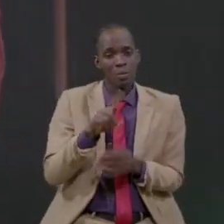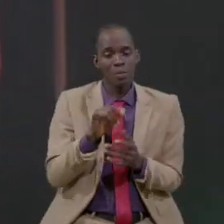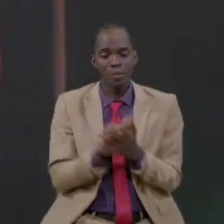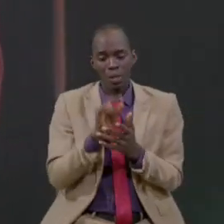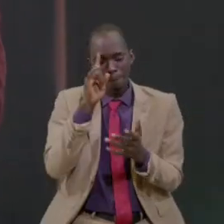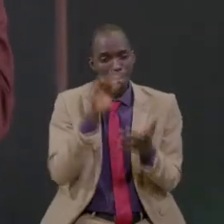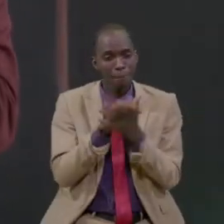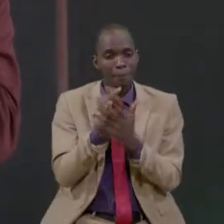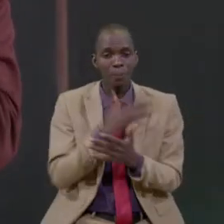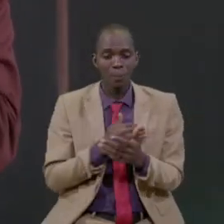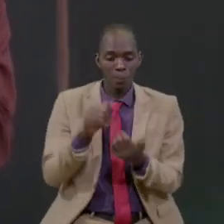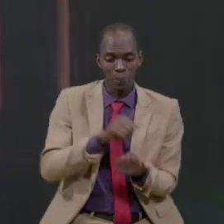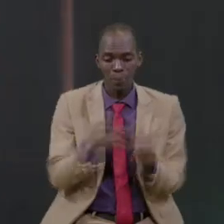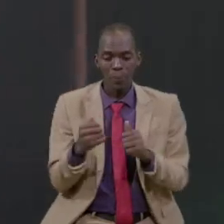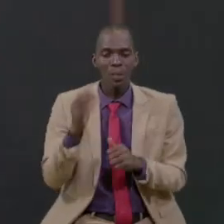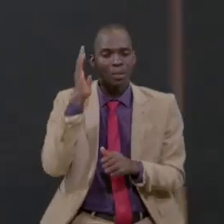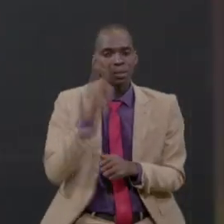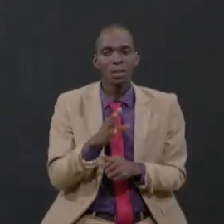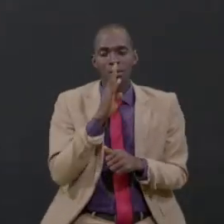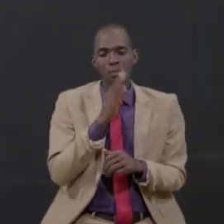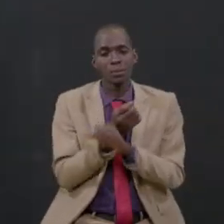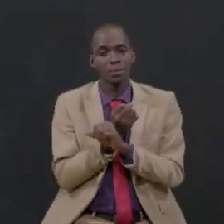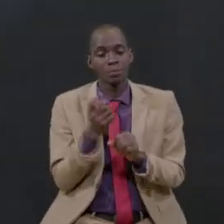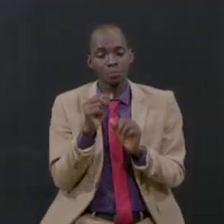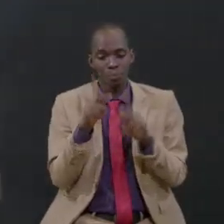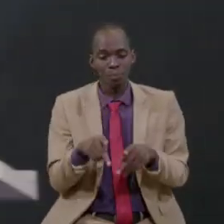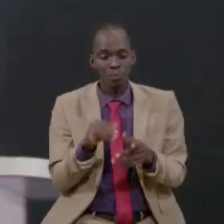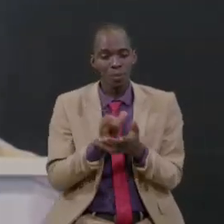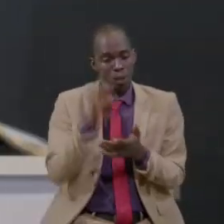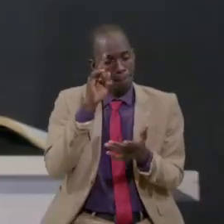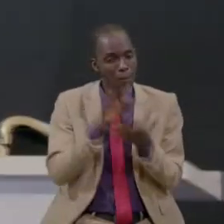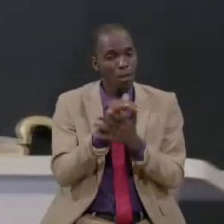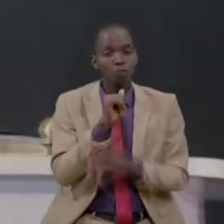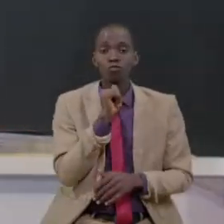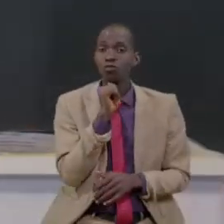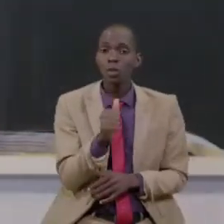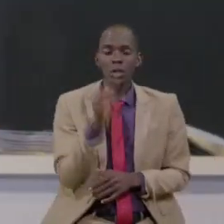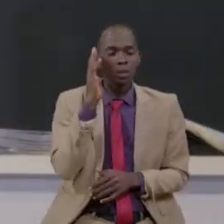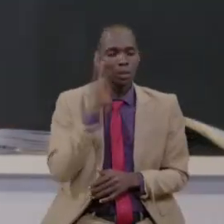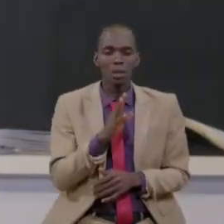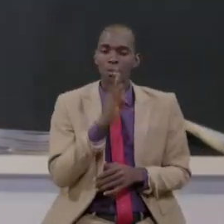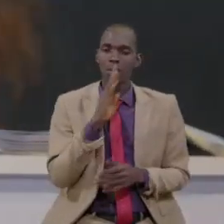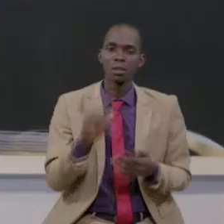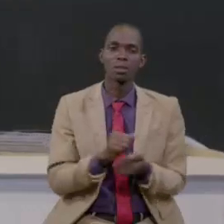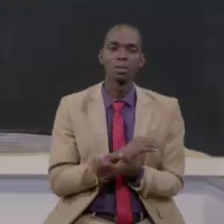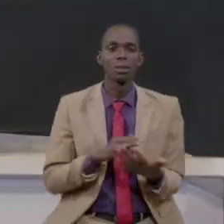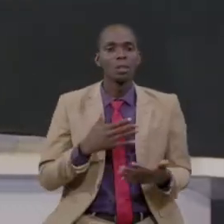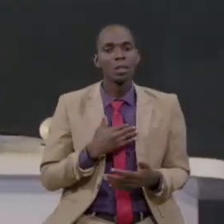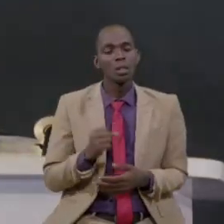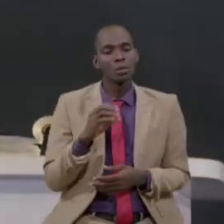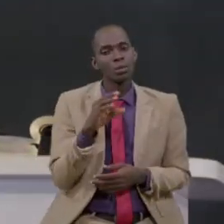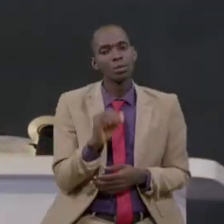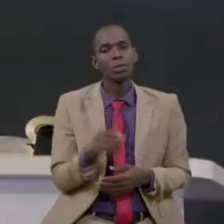be saved. He that believeth not shall be damned. And so you're not, you know, going back to